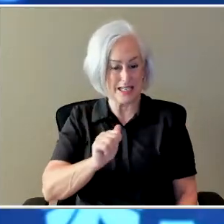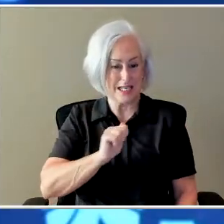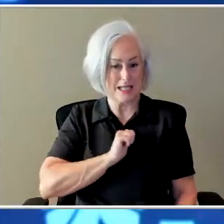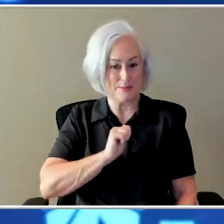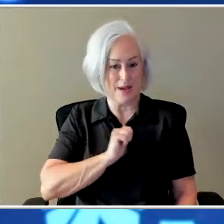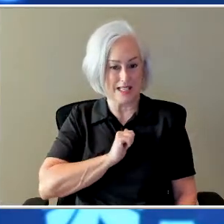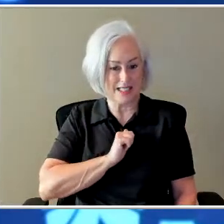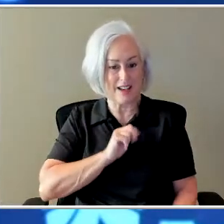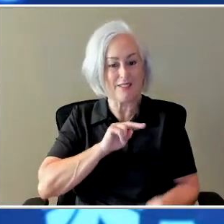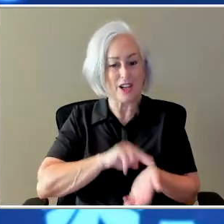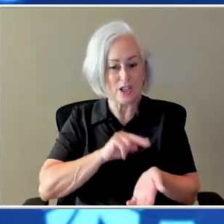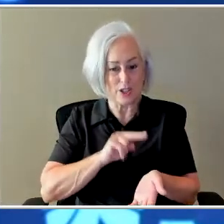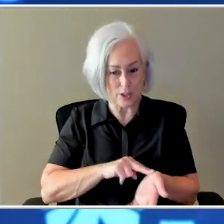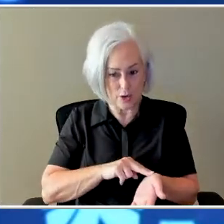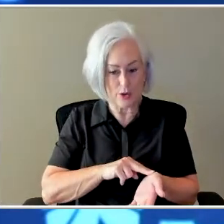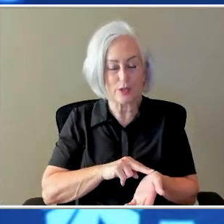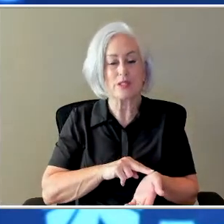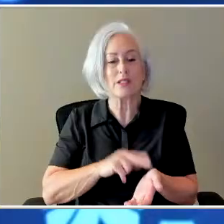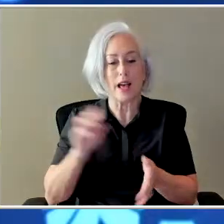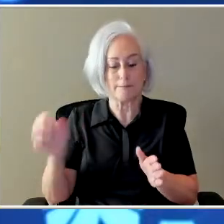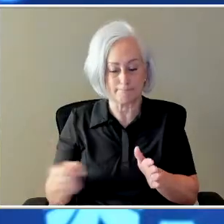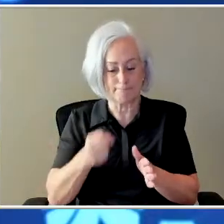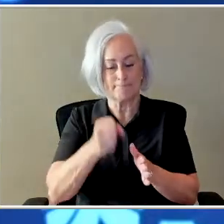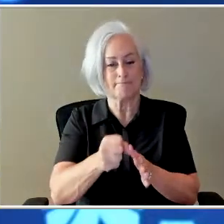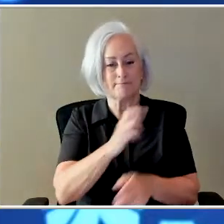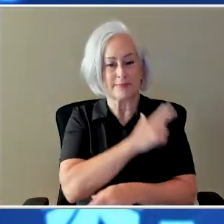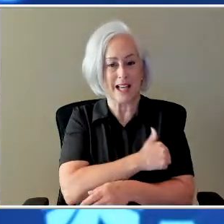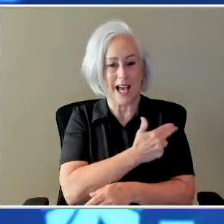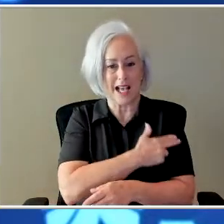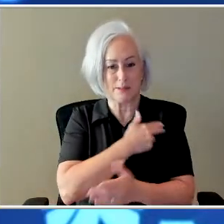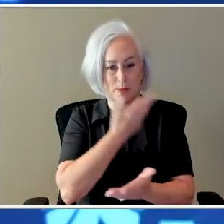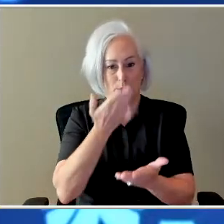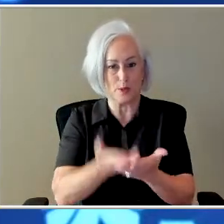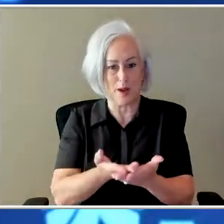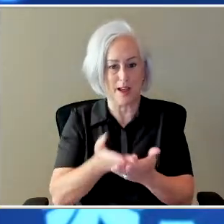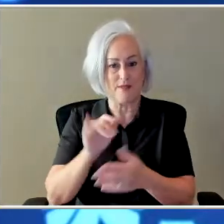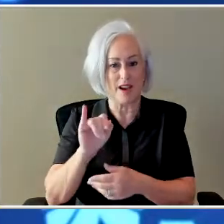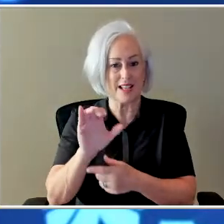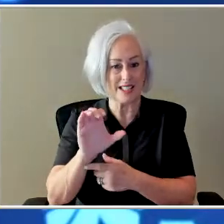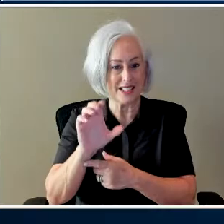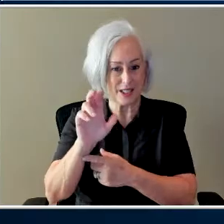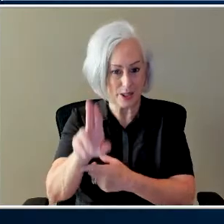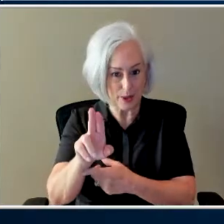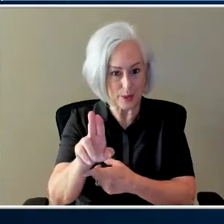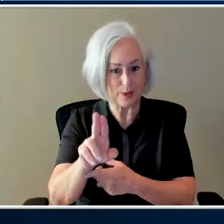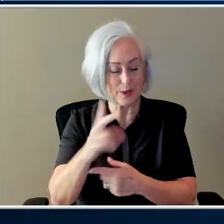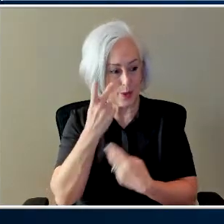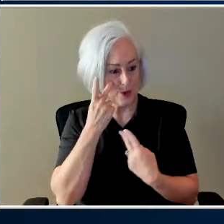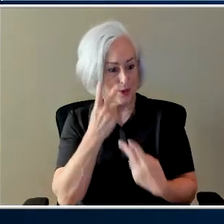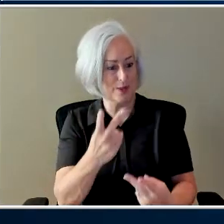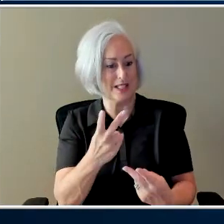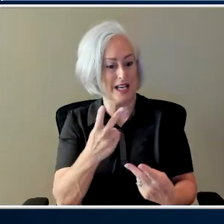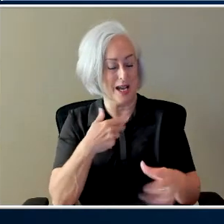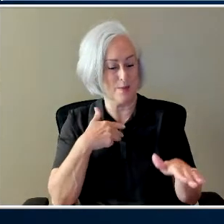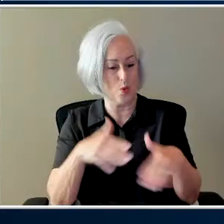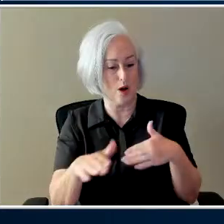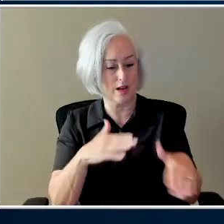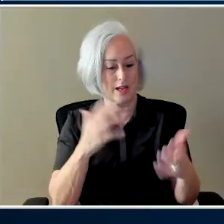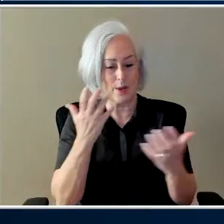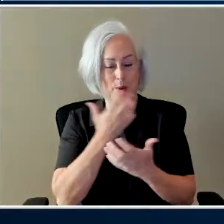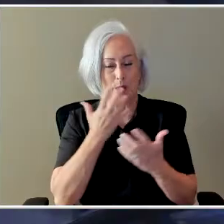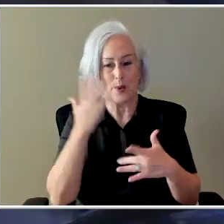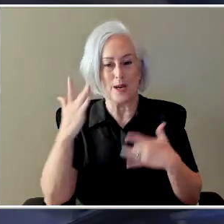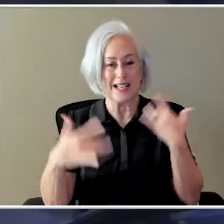to the ICU, so seeing this full circle and seeing him walk is really, really exciting. What a moment. Let's go